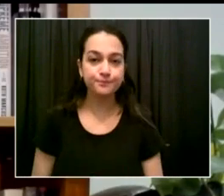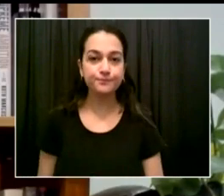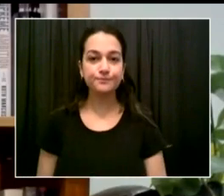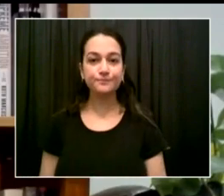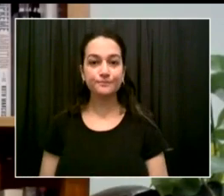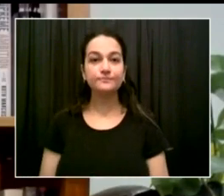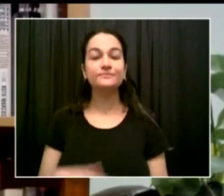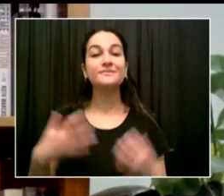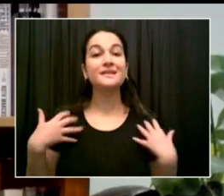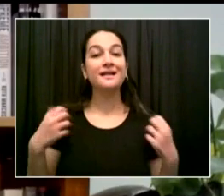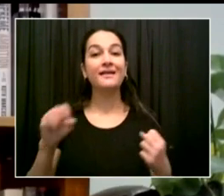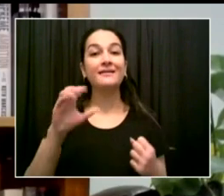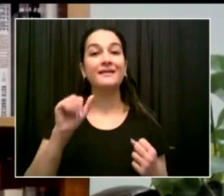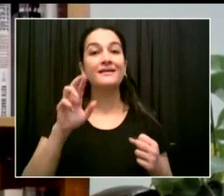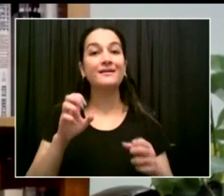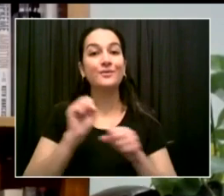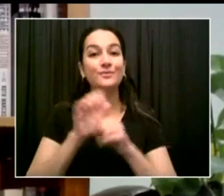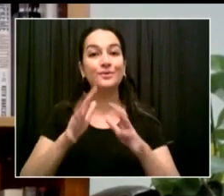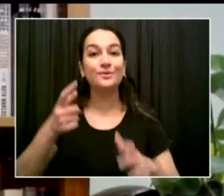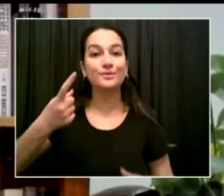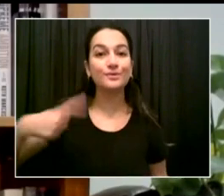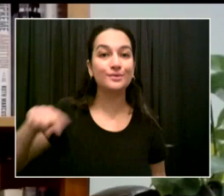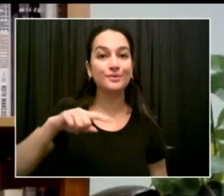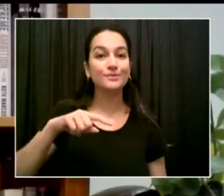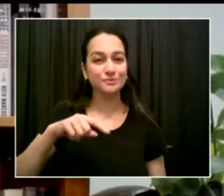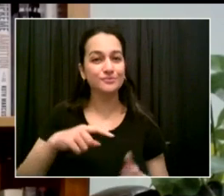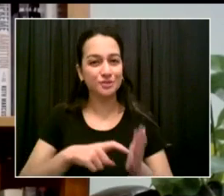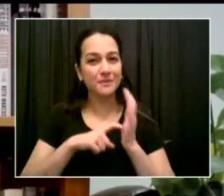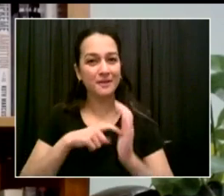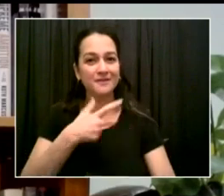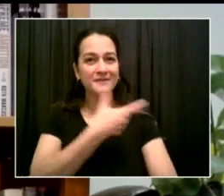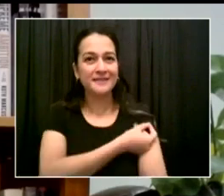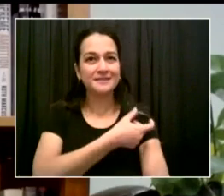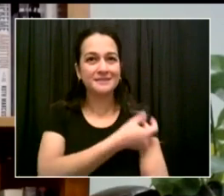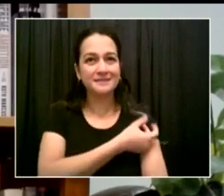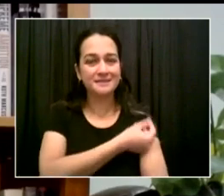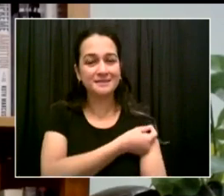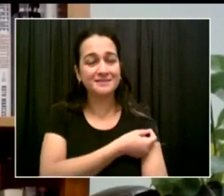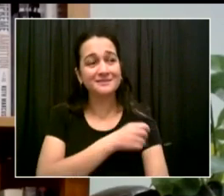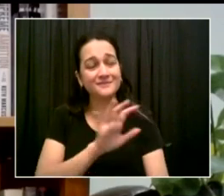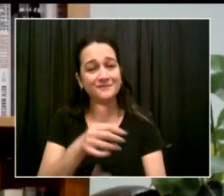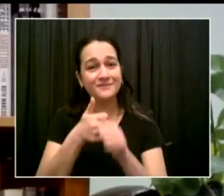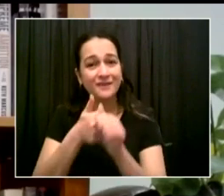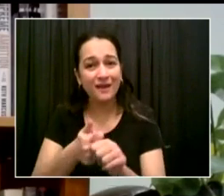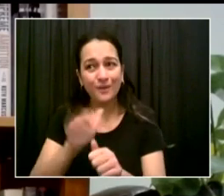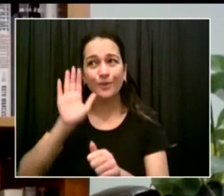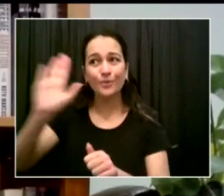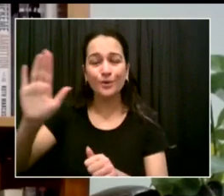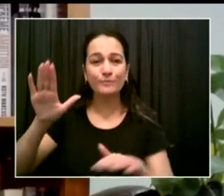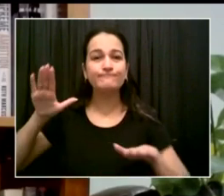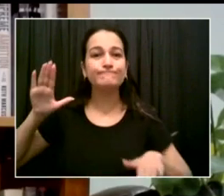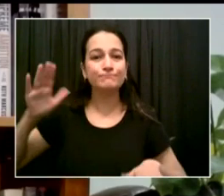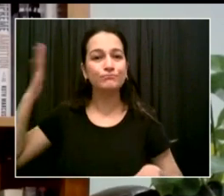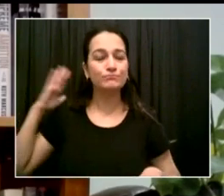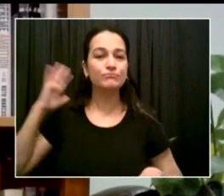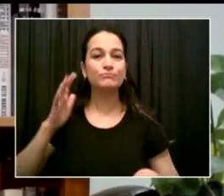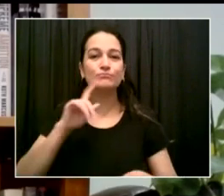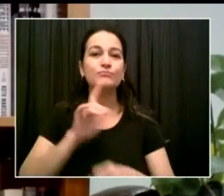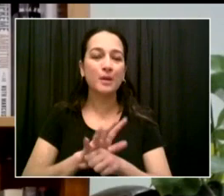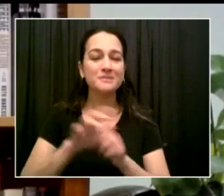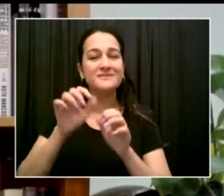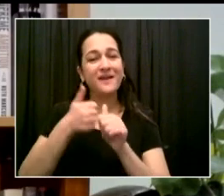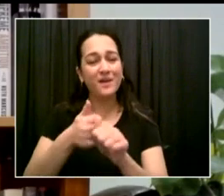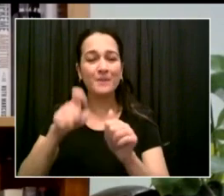we should do to protect our communities and to protect the whole country. It is wonderful that New